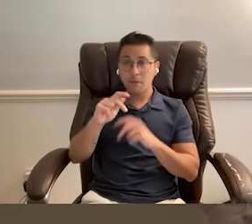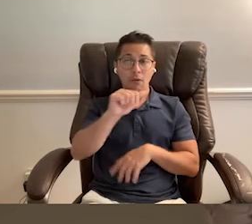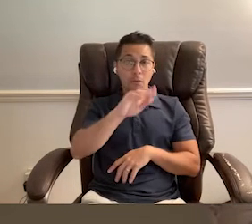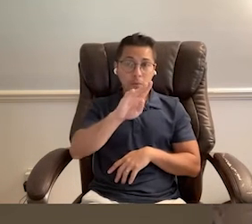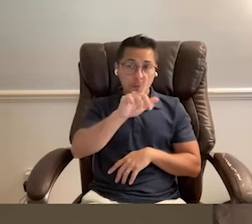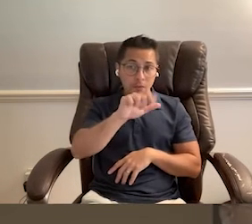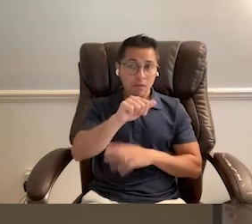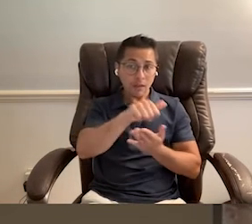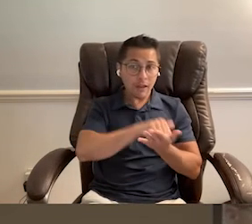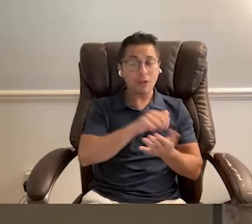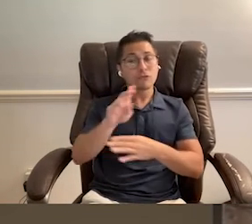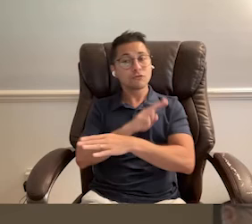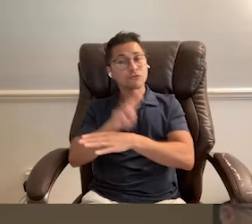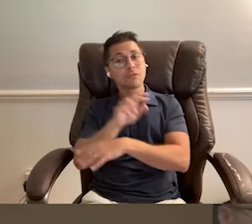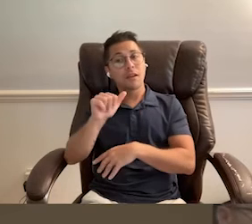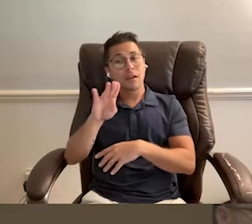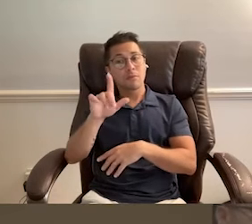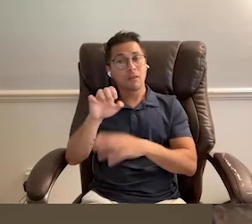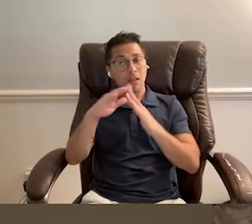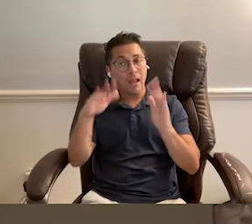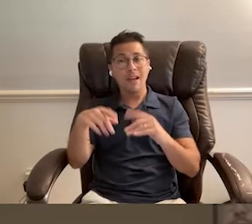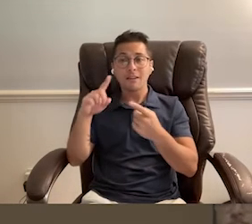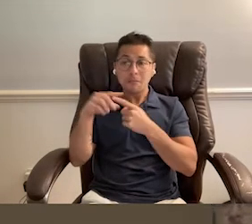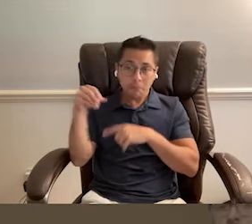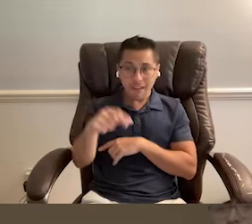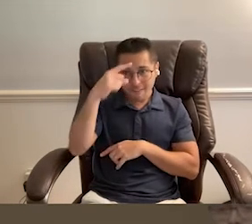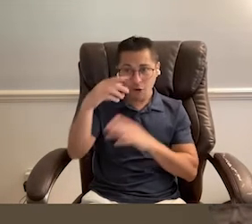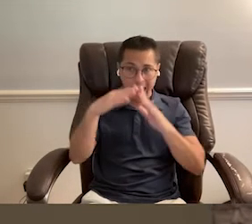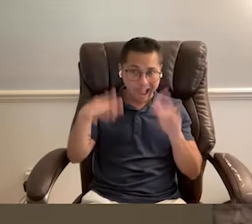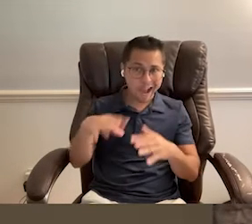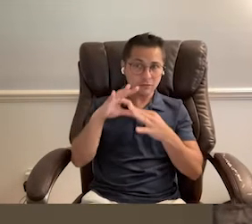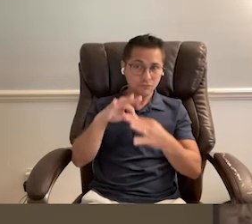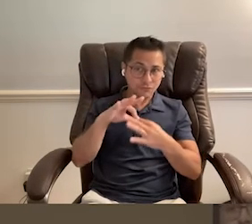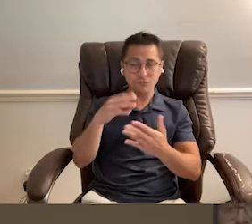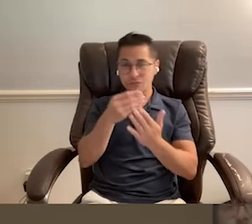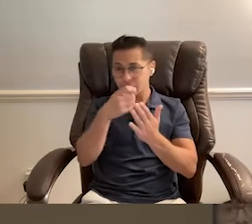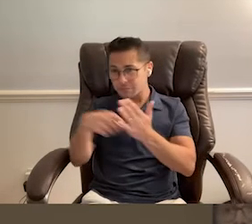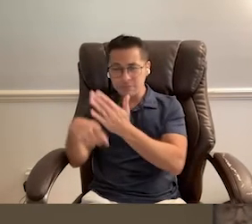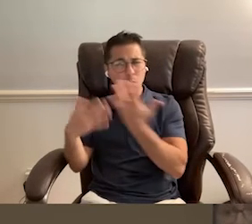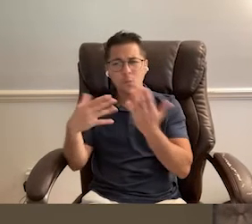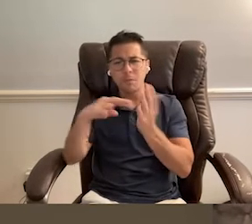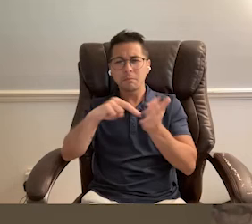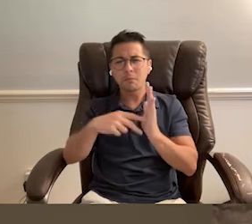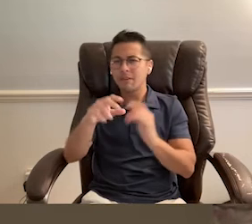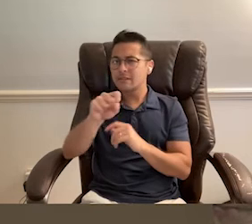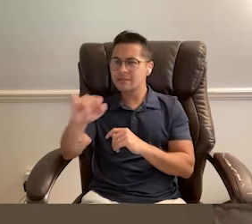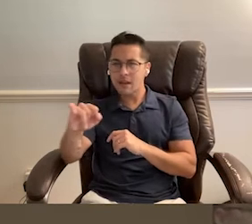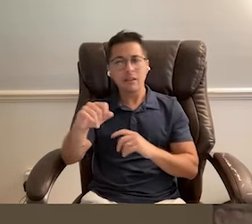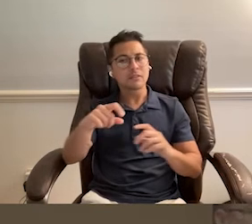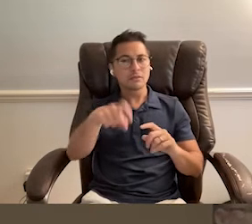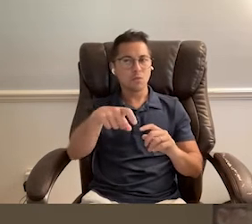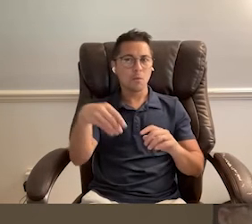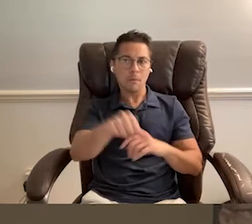ABLE account to pay for housing related expenses, right? Because what's the purpose of SSI? Really, it's to help pay for